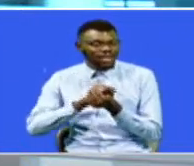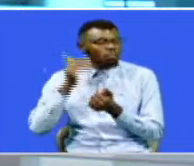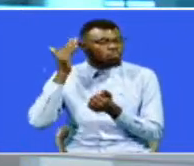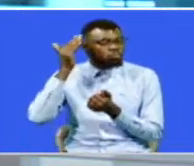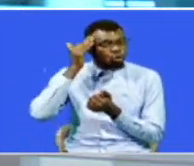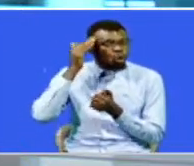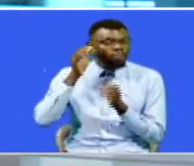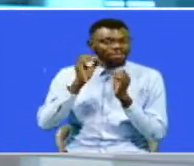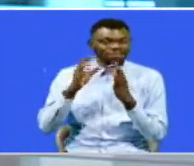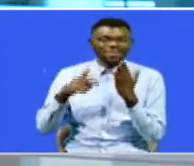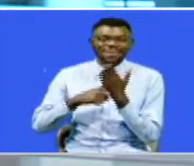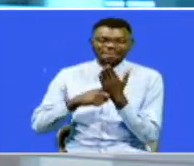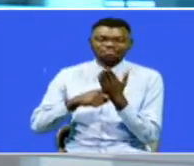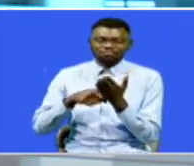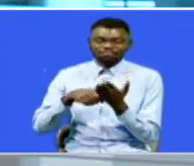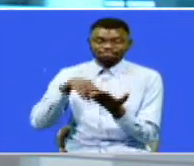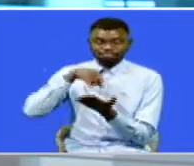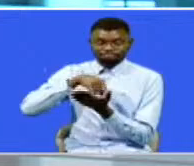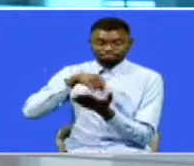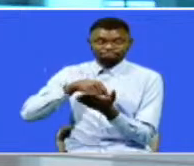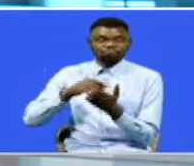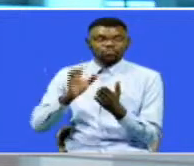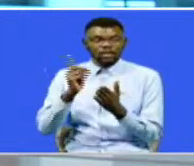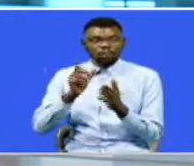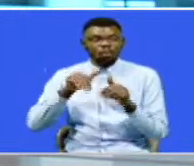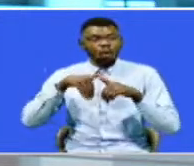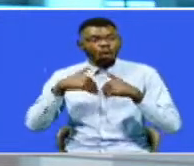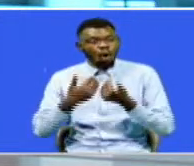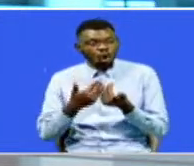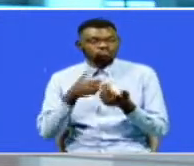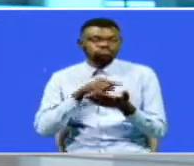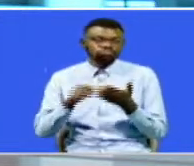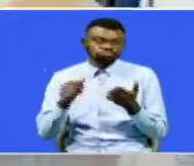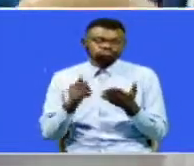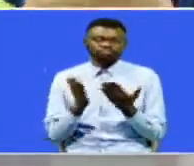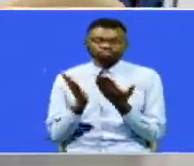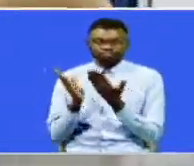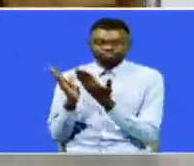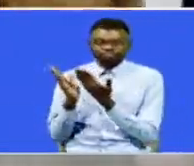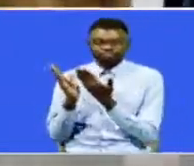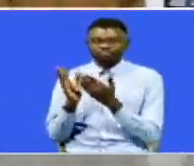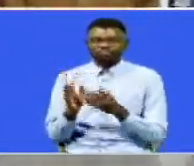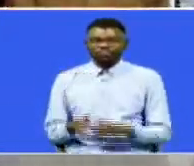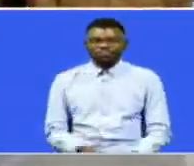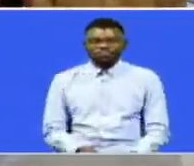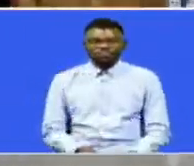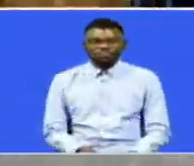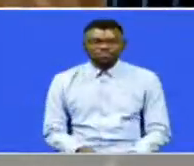of candidates in Nairobi or not. Emmanuel Toh reports.